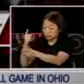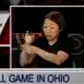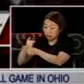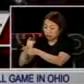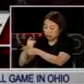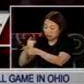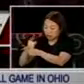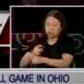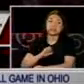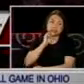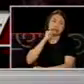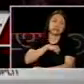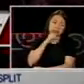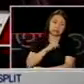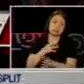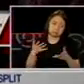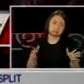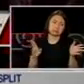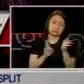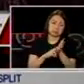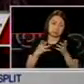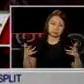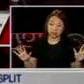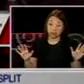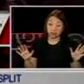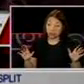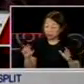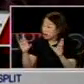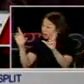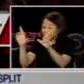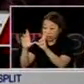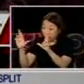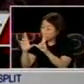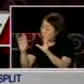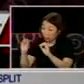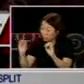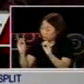Opo. Ayun. So wala na pong resibong binibigay, basta